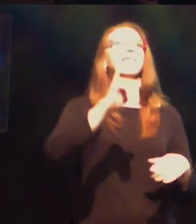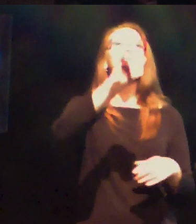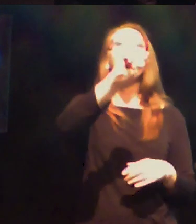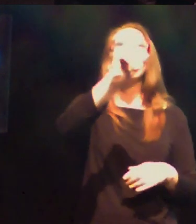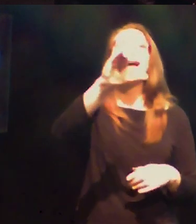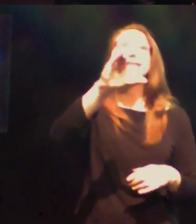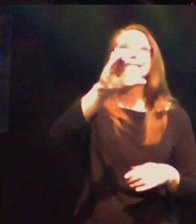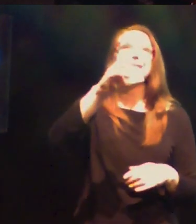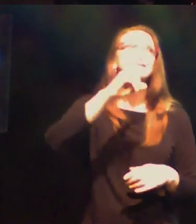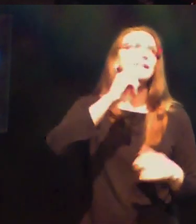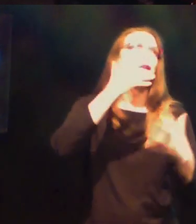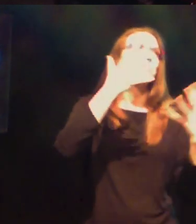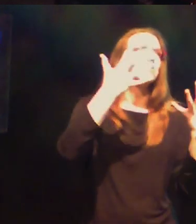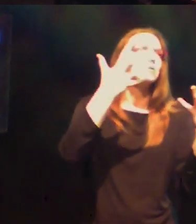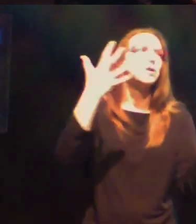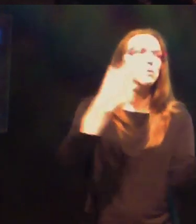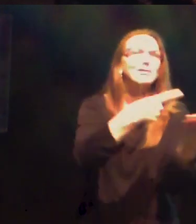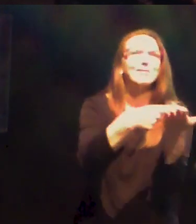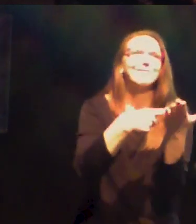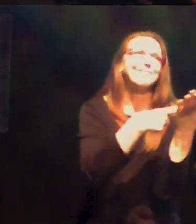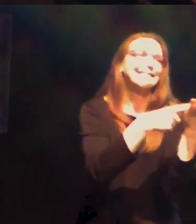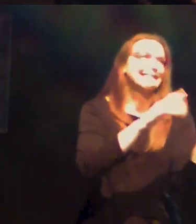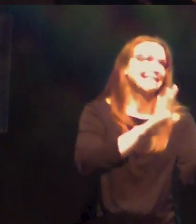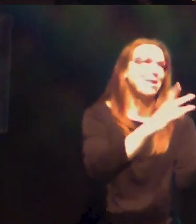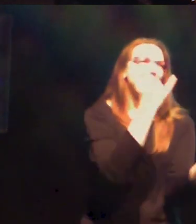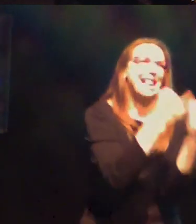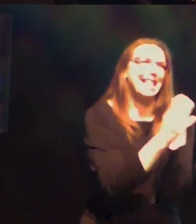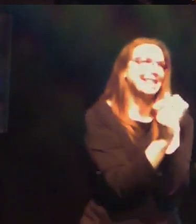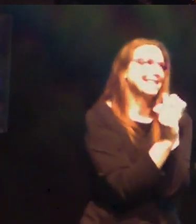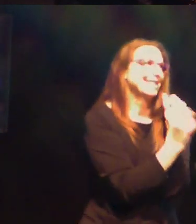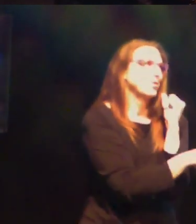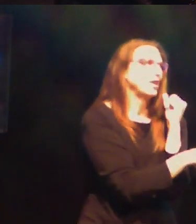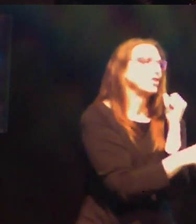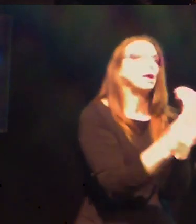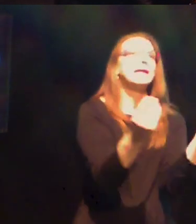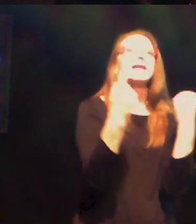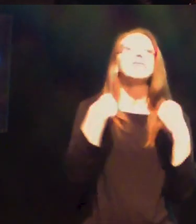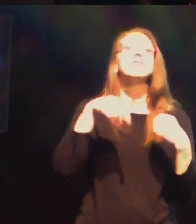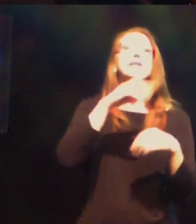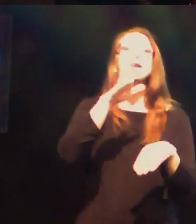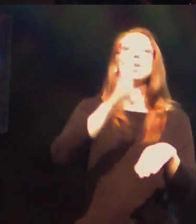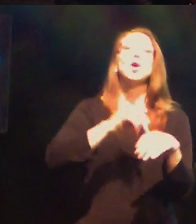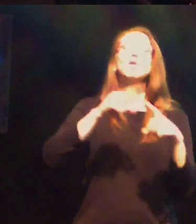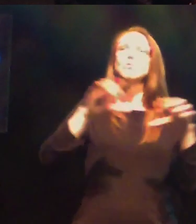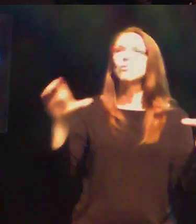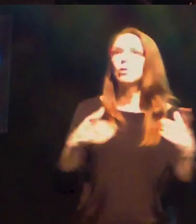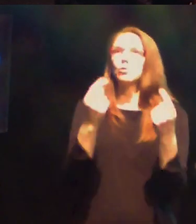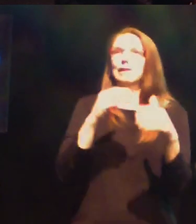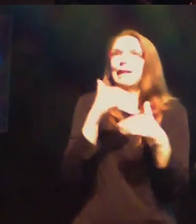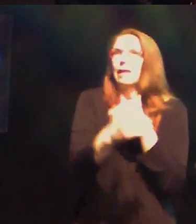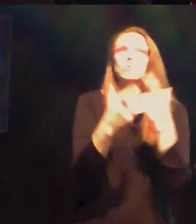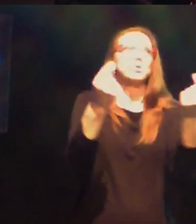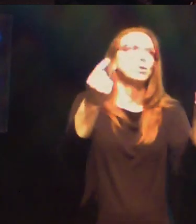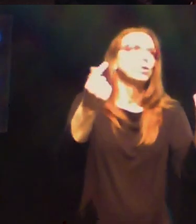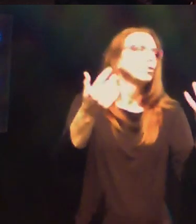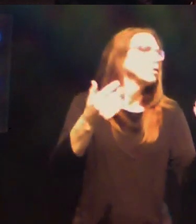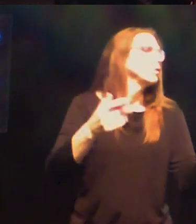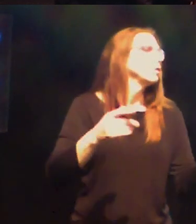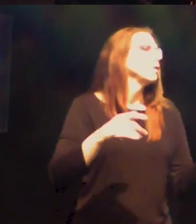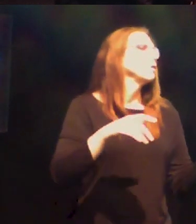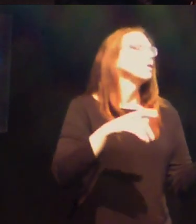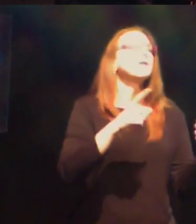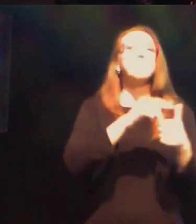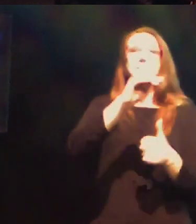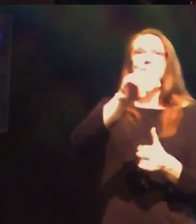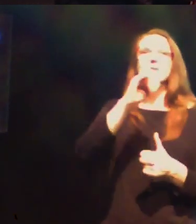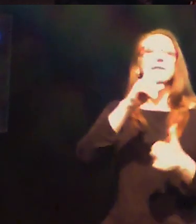Folks, I know there's so much more to discuss here. I want to ask one last question, which is, give us the call to action. What do we do next? So first thing, please